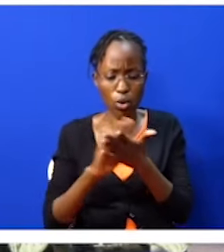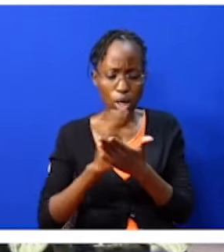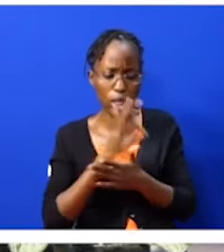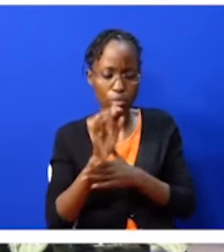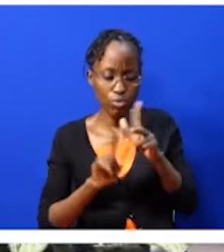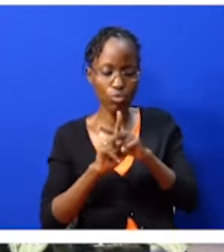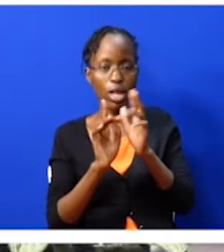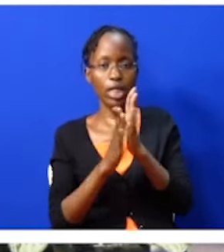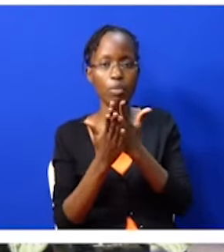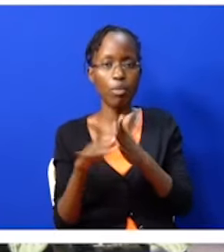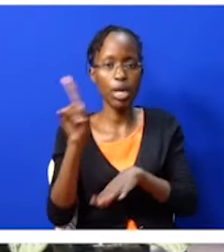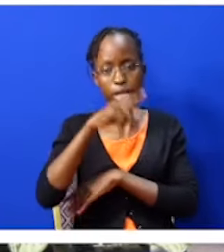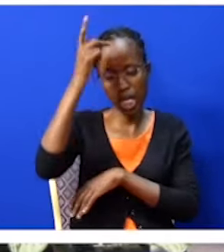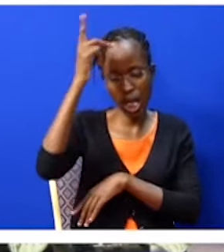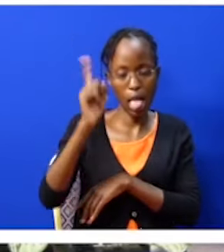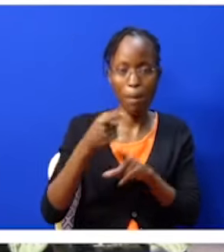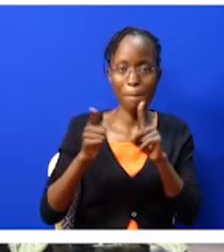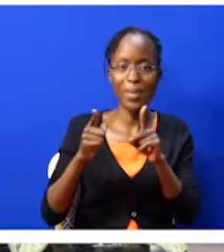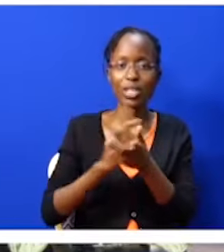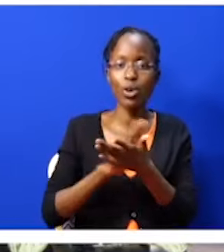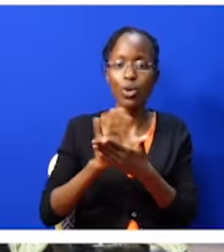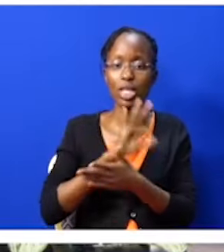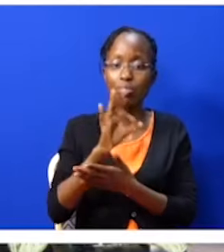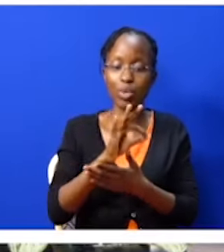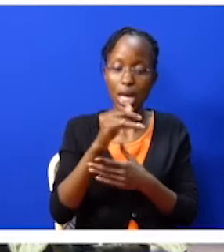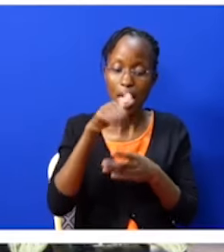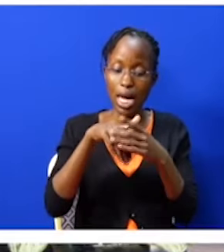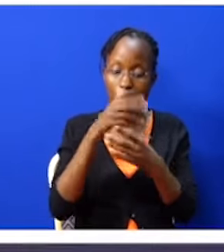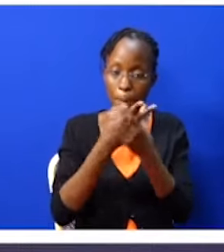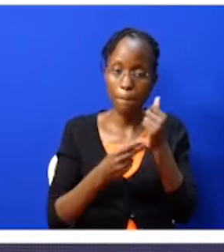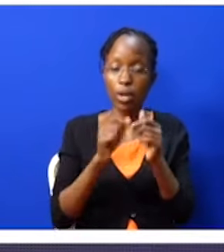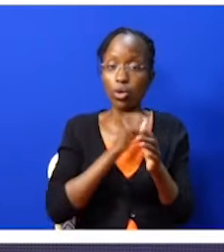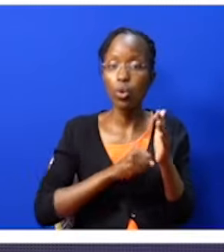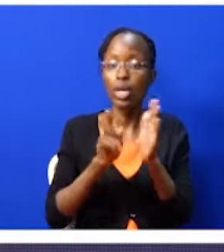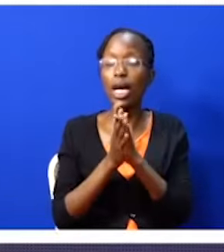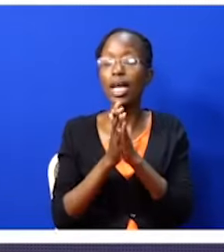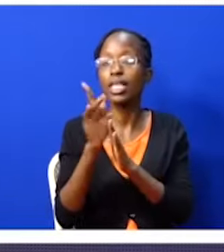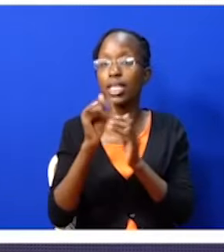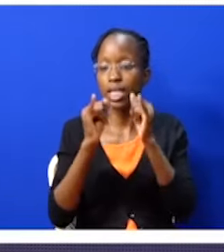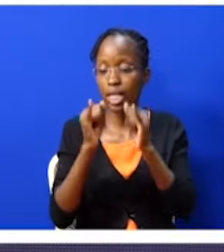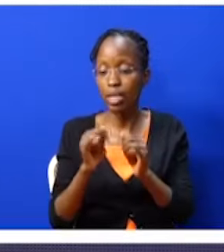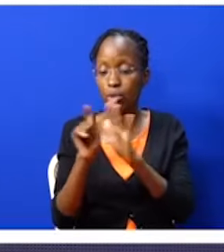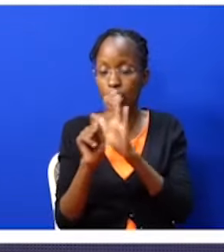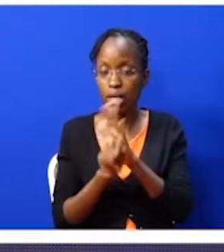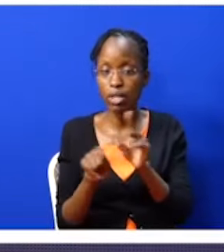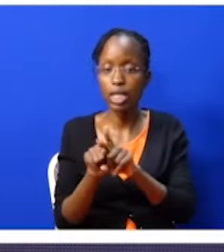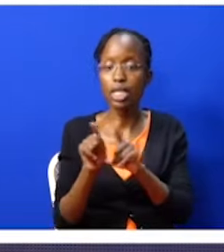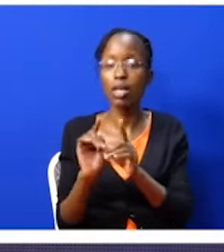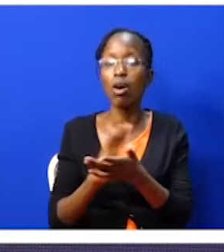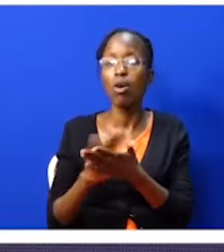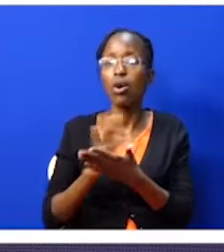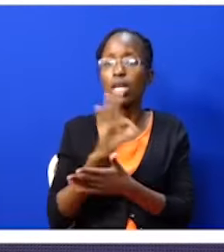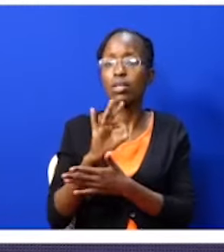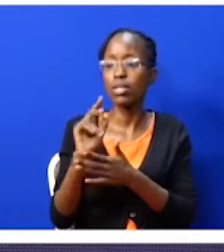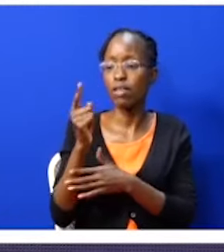of Pentecost, but he's actually revealed throughout the Old and New Testament. Like I mentioned before, he is the first person